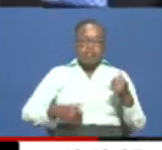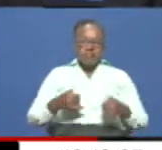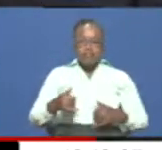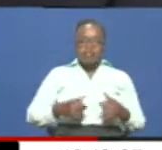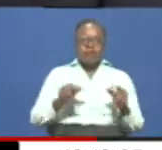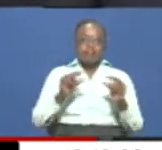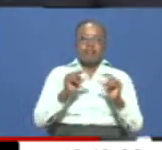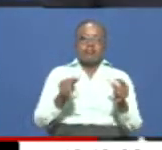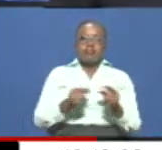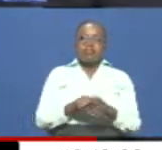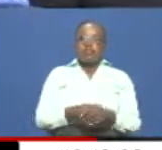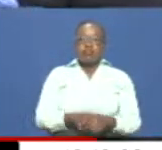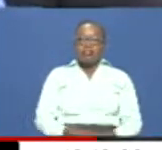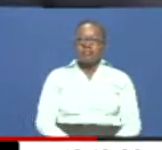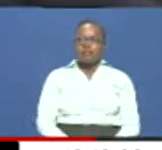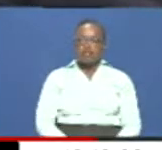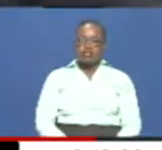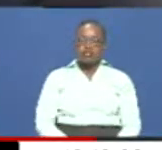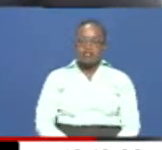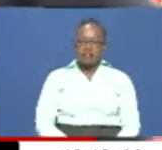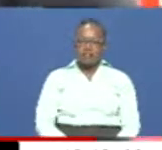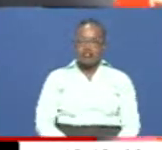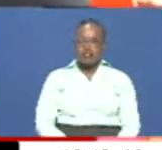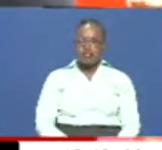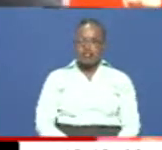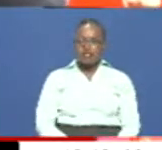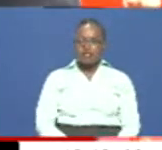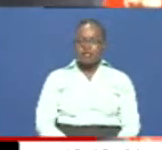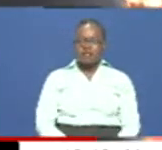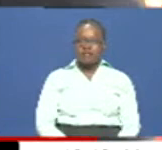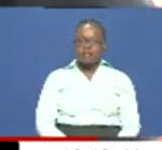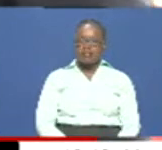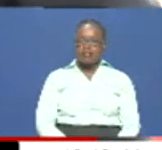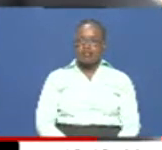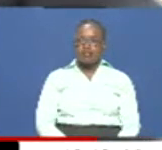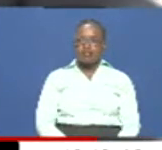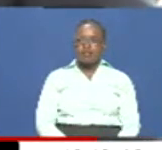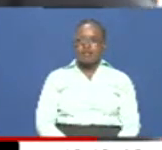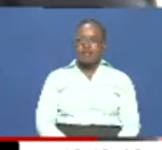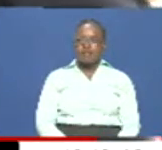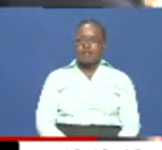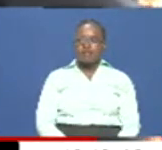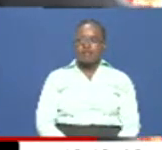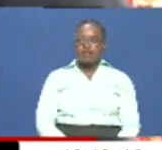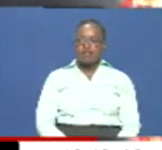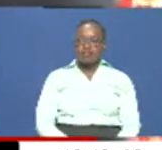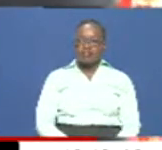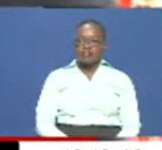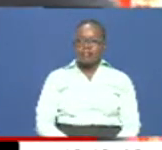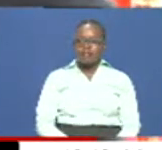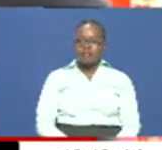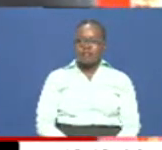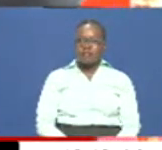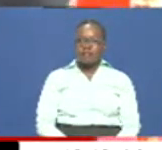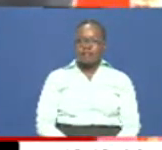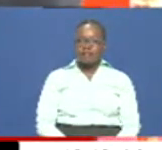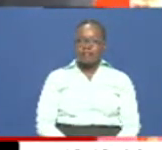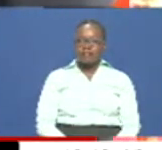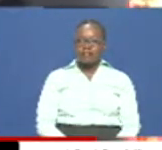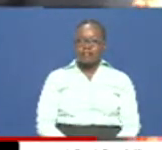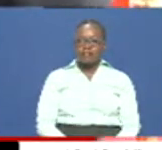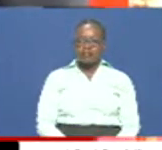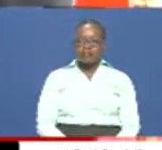broadcasting studios, sir. Good morning. I'm loving the studios. Thank you very, very much. Very airy and well lit. Yes. Thank you very much. So what we want to understand